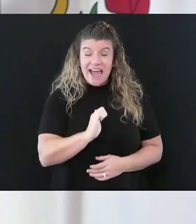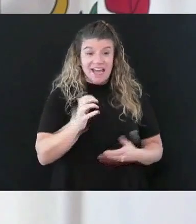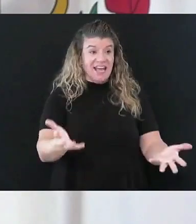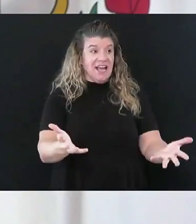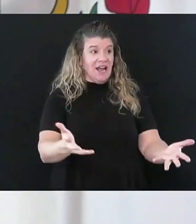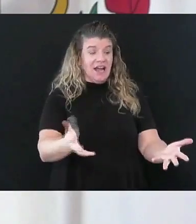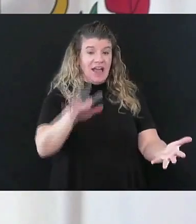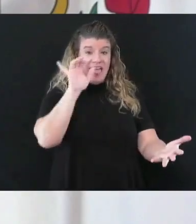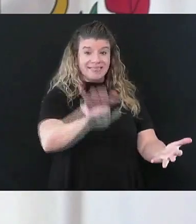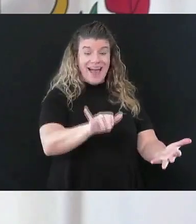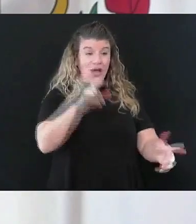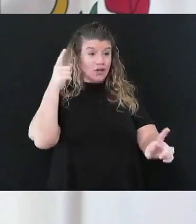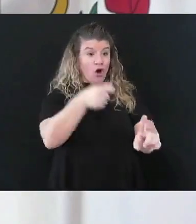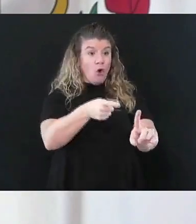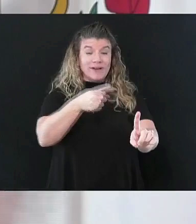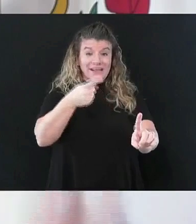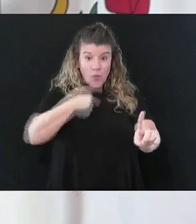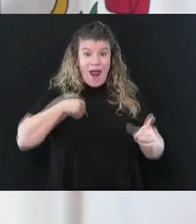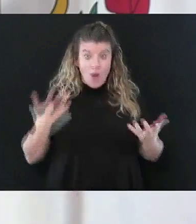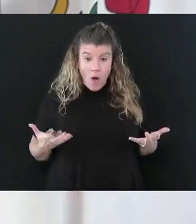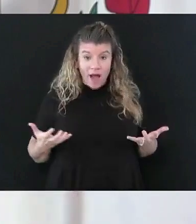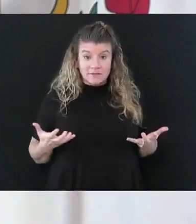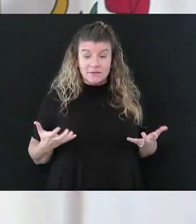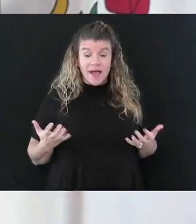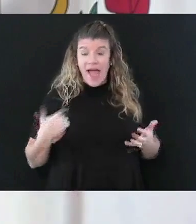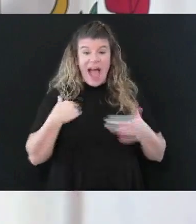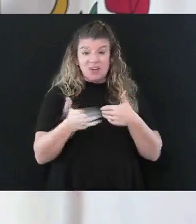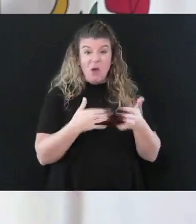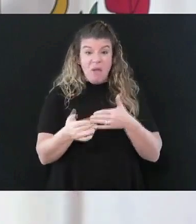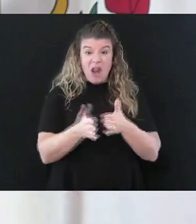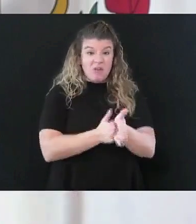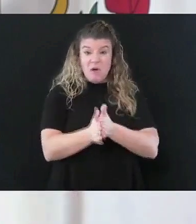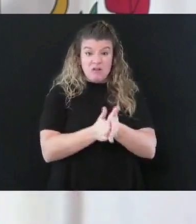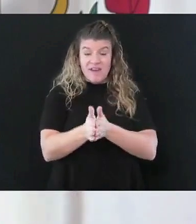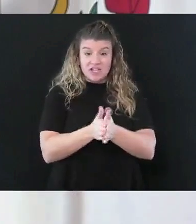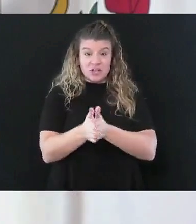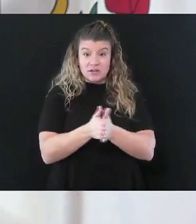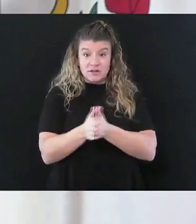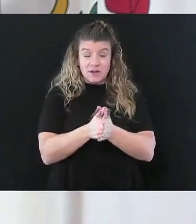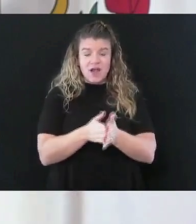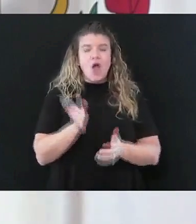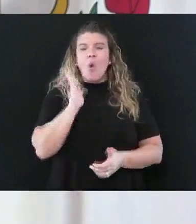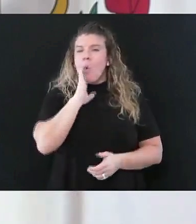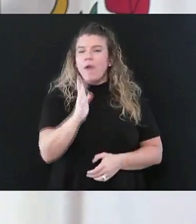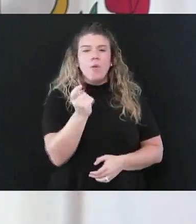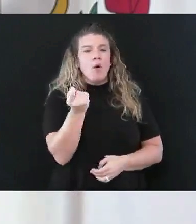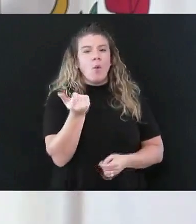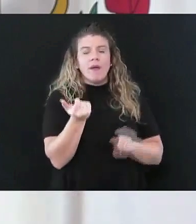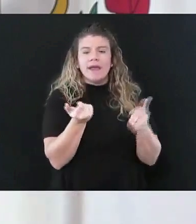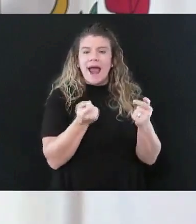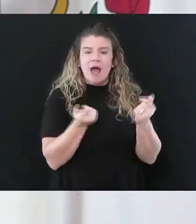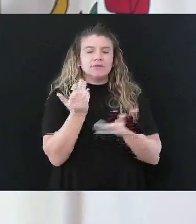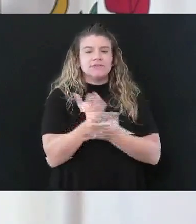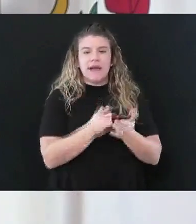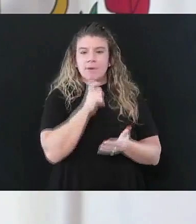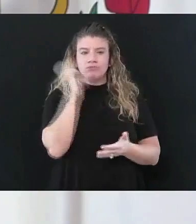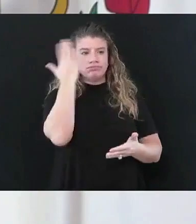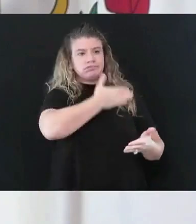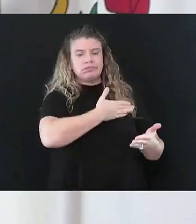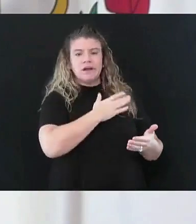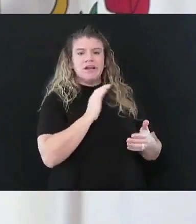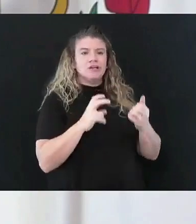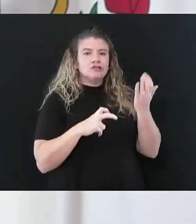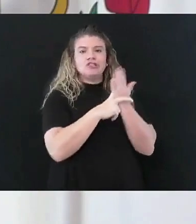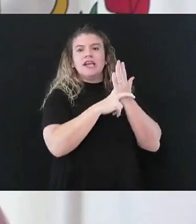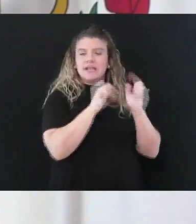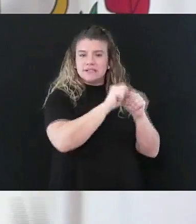that's the only way. And whatever the motivation may be, we'll weed out those that are trying to scam the system and all that kind of